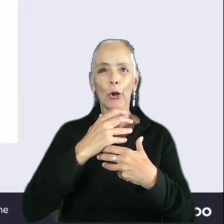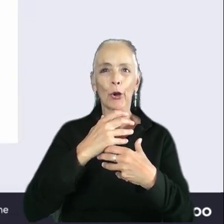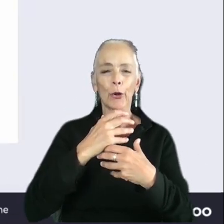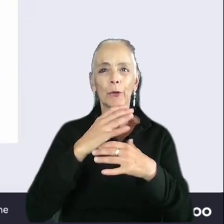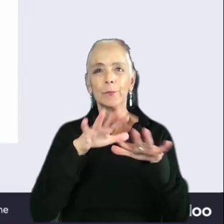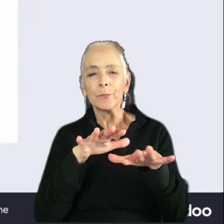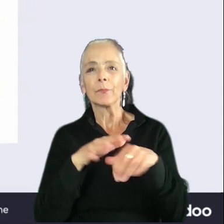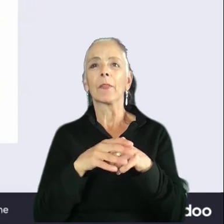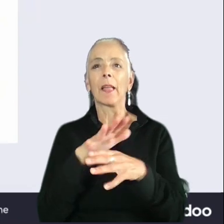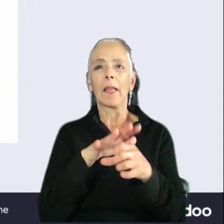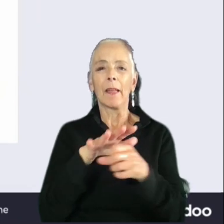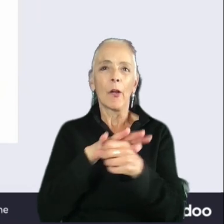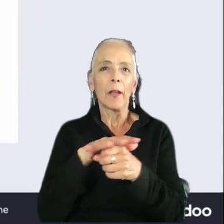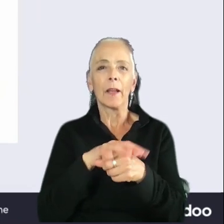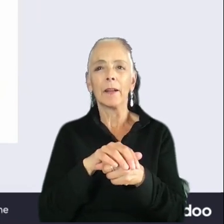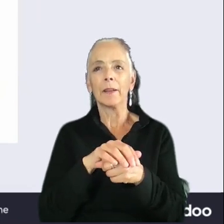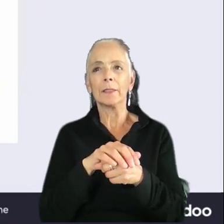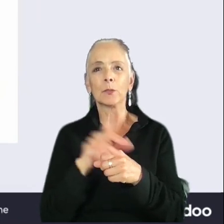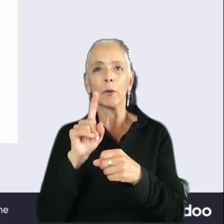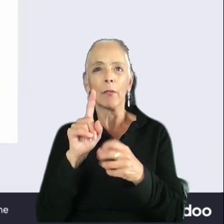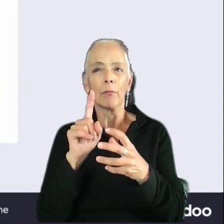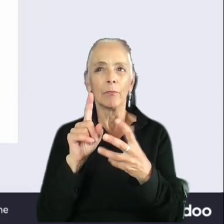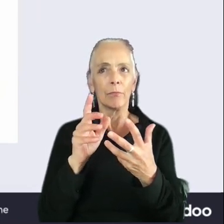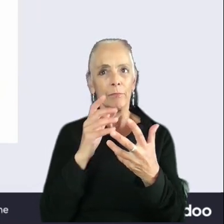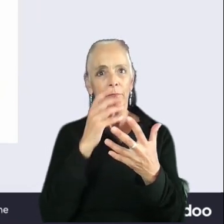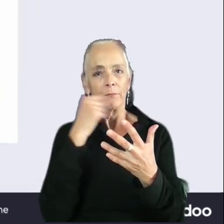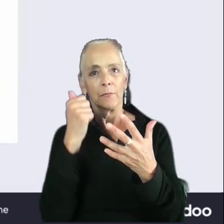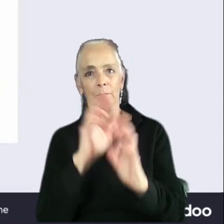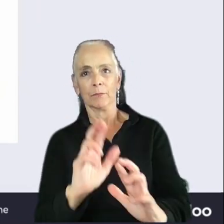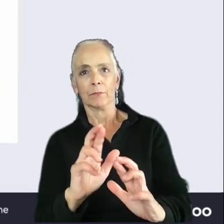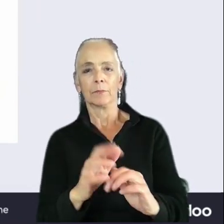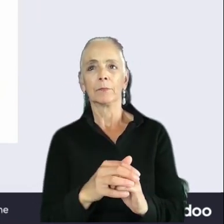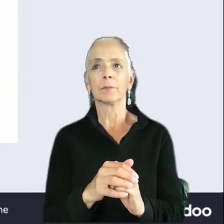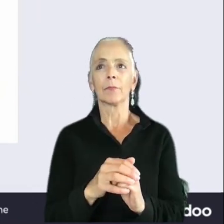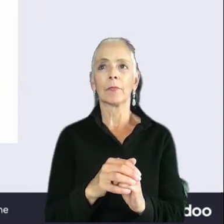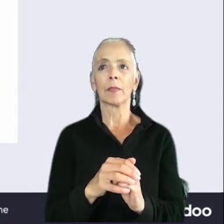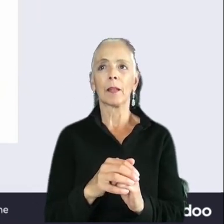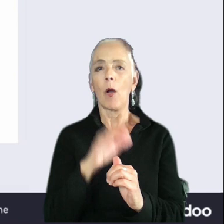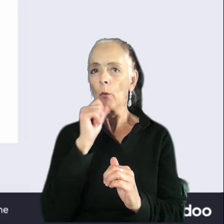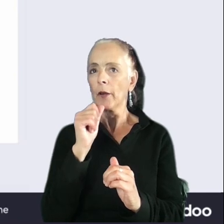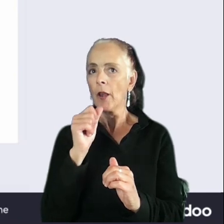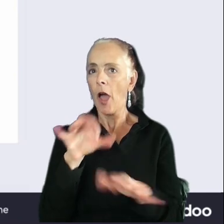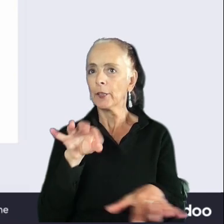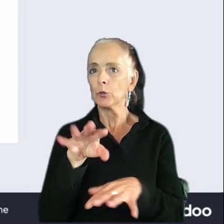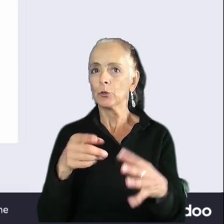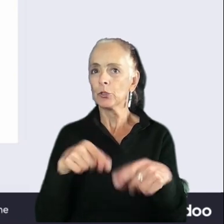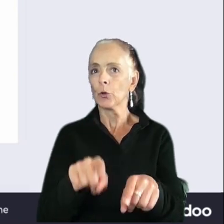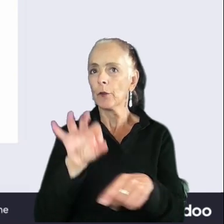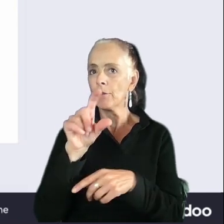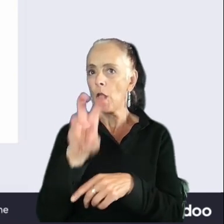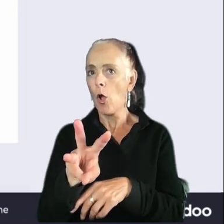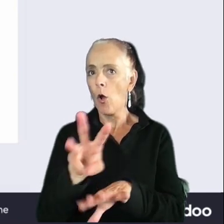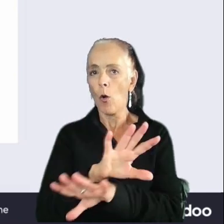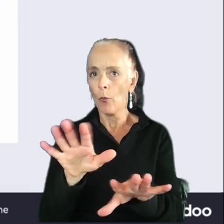are start to complete actions faster, more automatically. But I wouldn't introduce it during the flow because this is what we